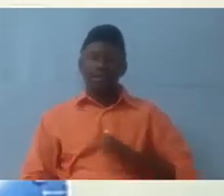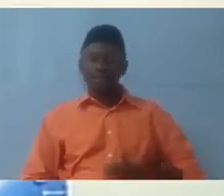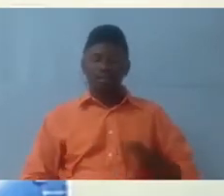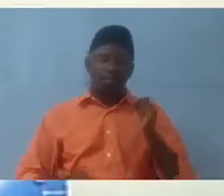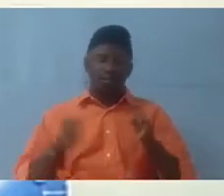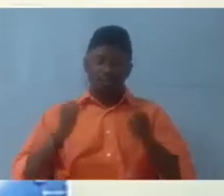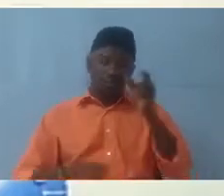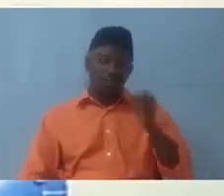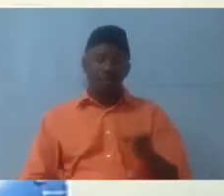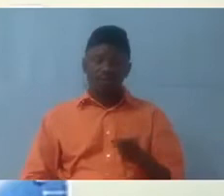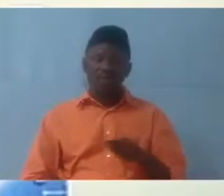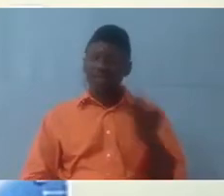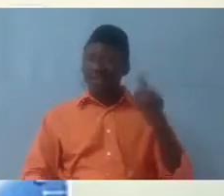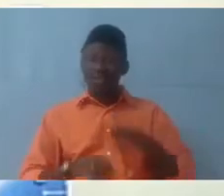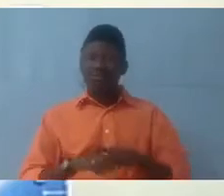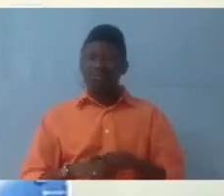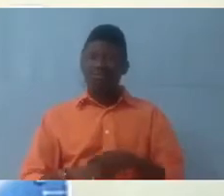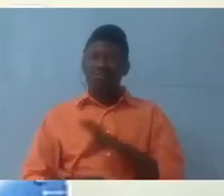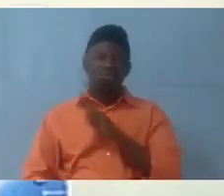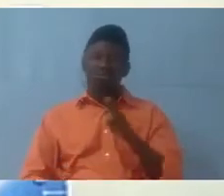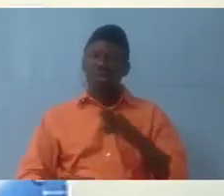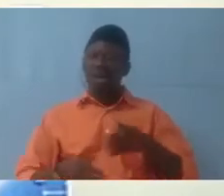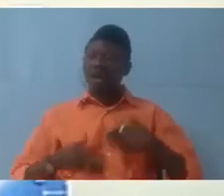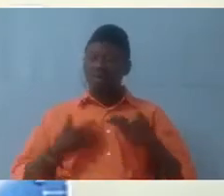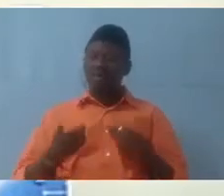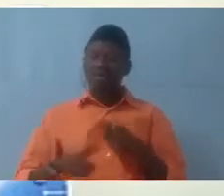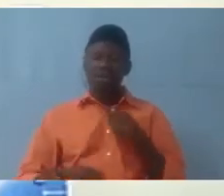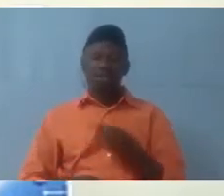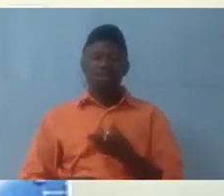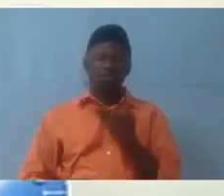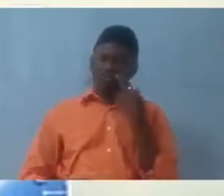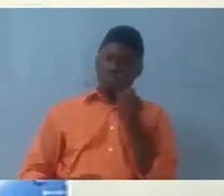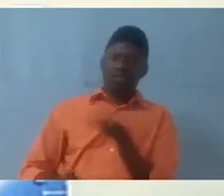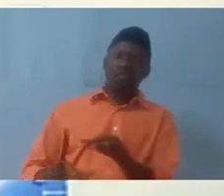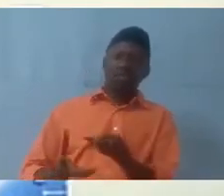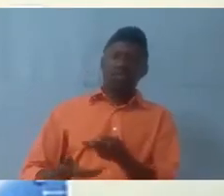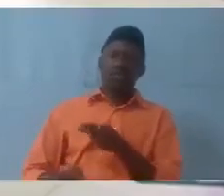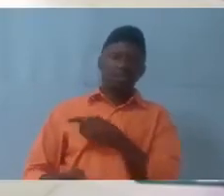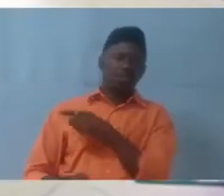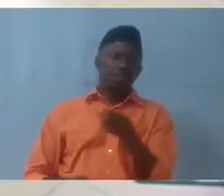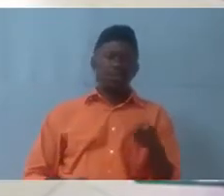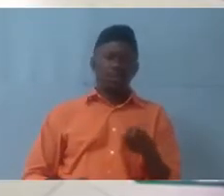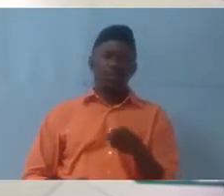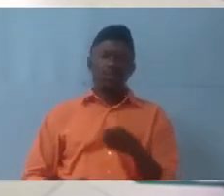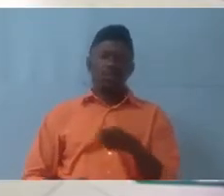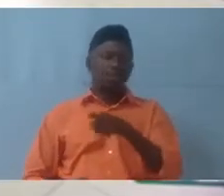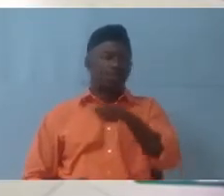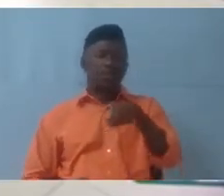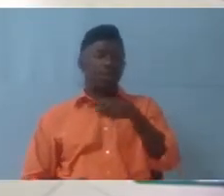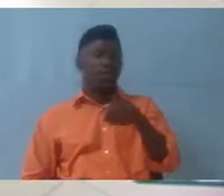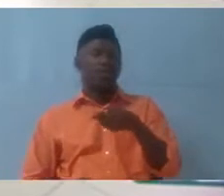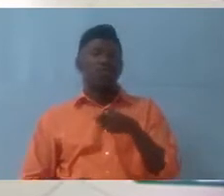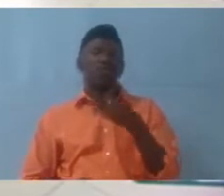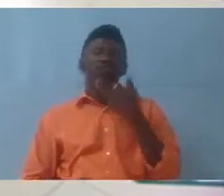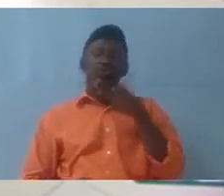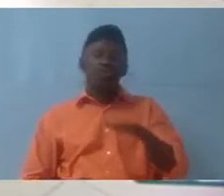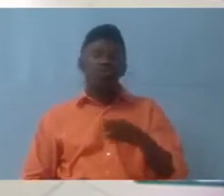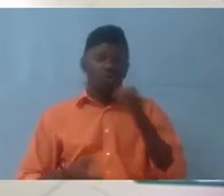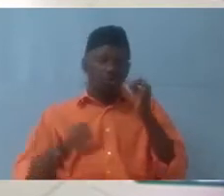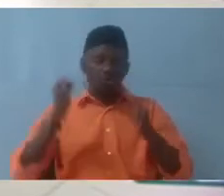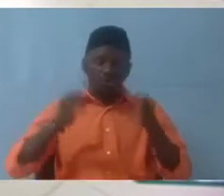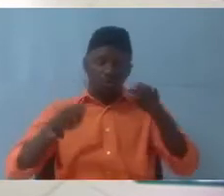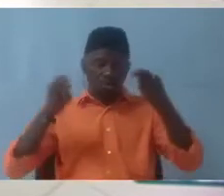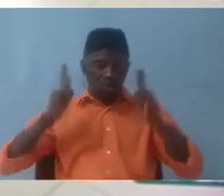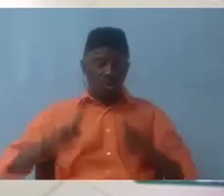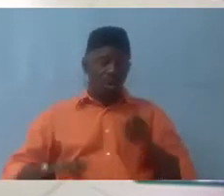know, these young magistrates or lawyers, they don't follow instructions. Chief Justice bi contanout mu ko wone